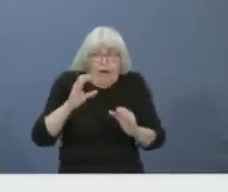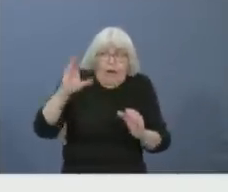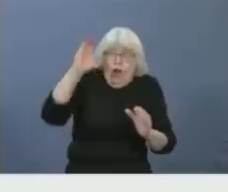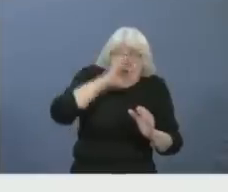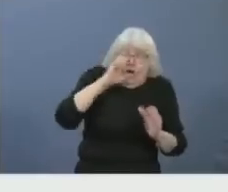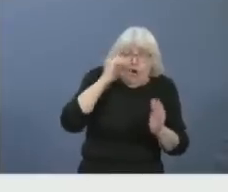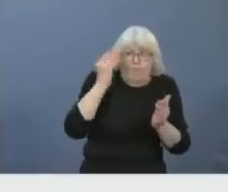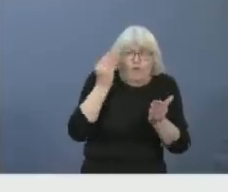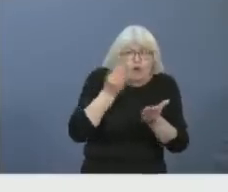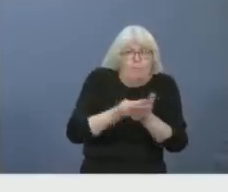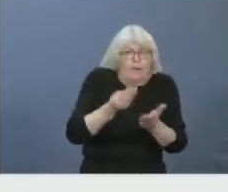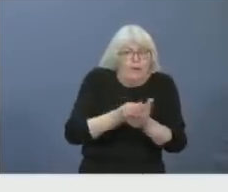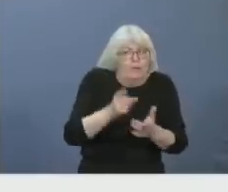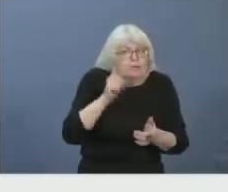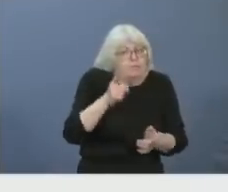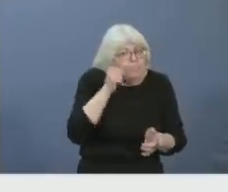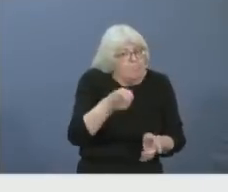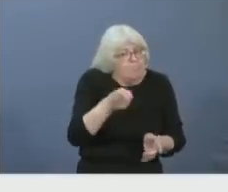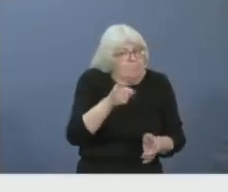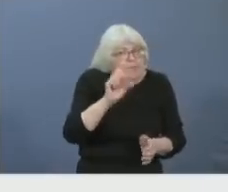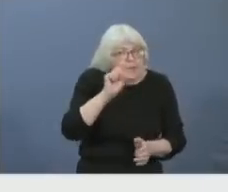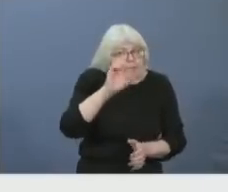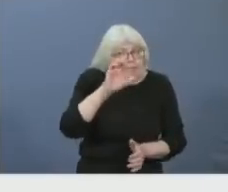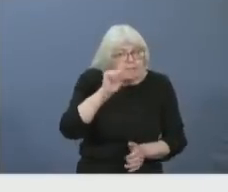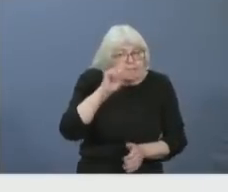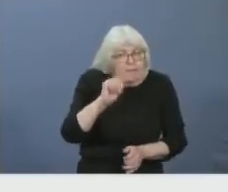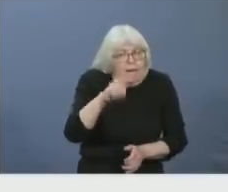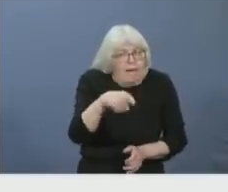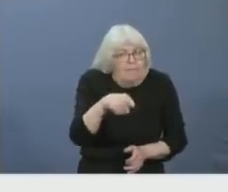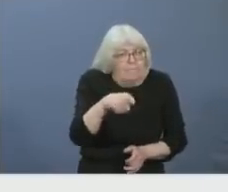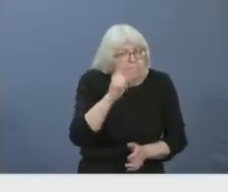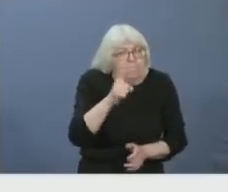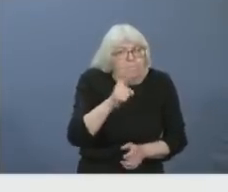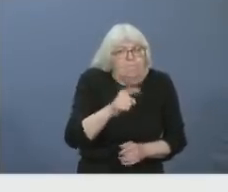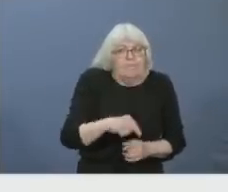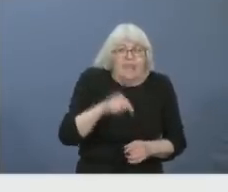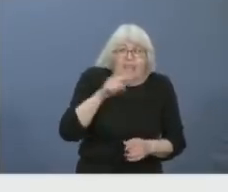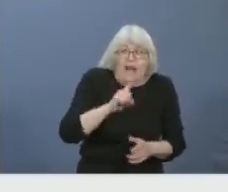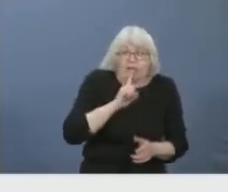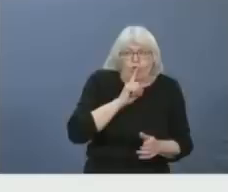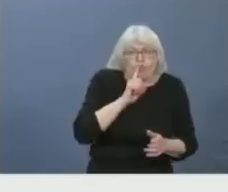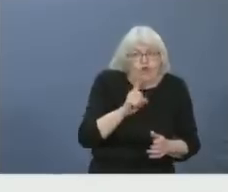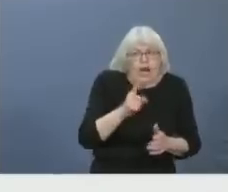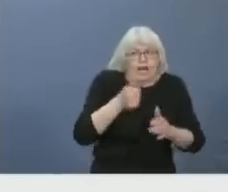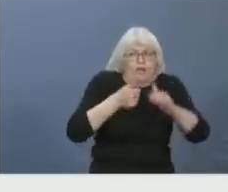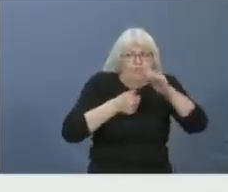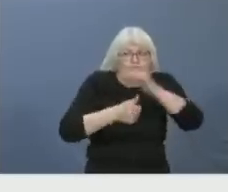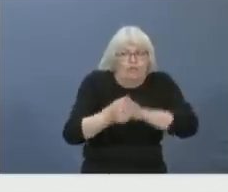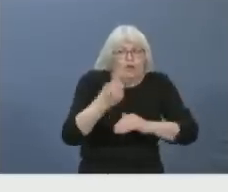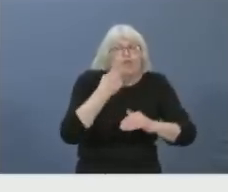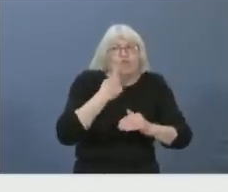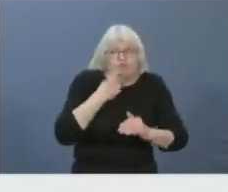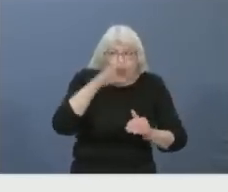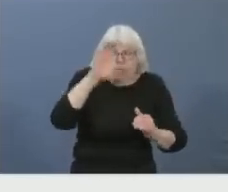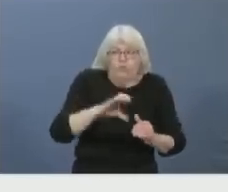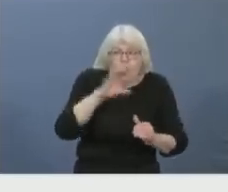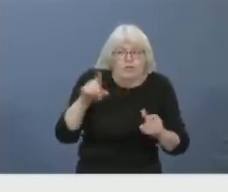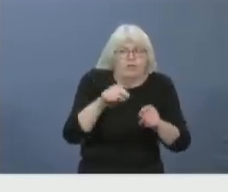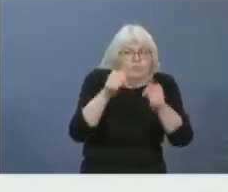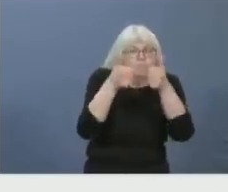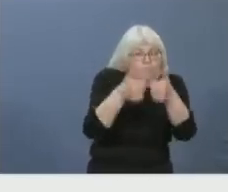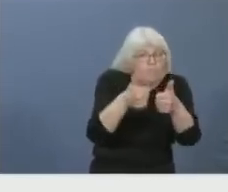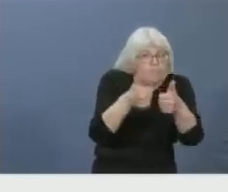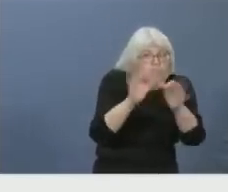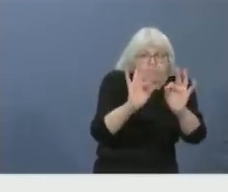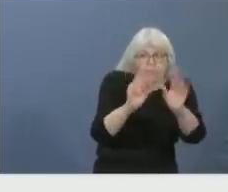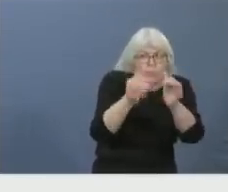scam. Legitimate fundraising is being administered by the Canadian Red Cross. The safety of the public and first